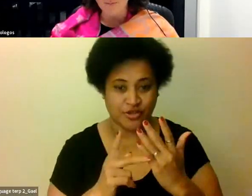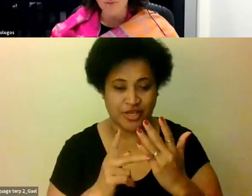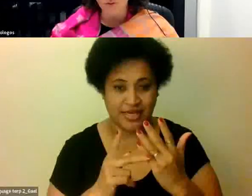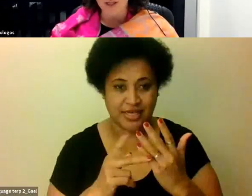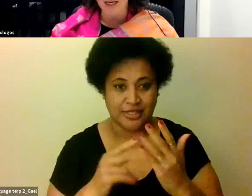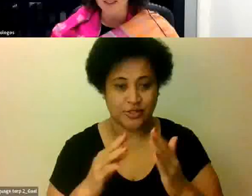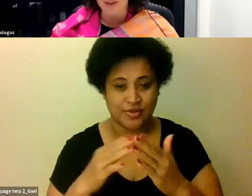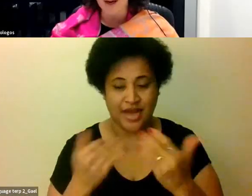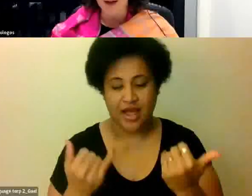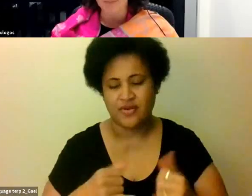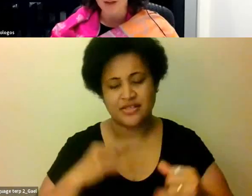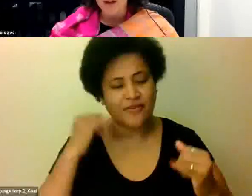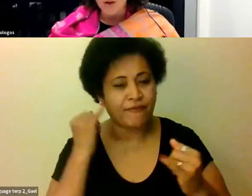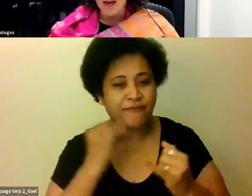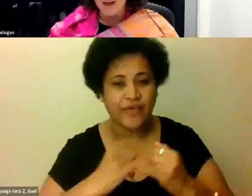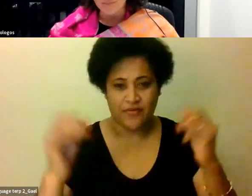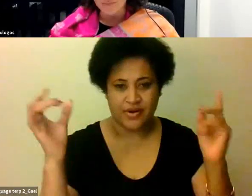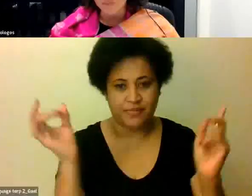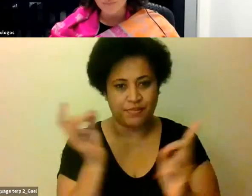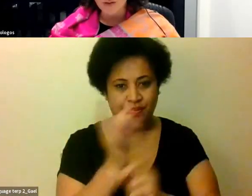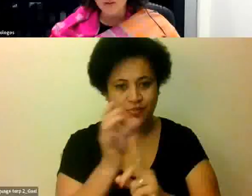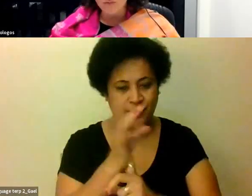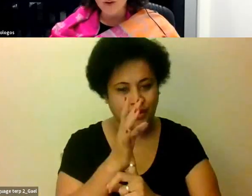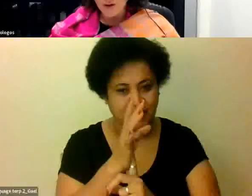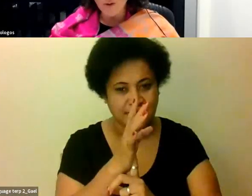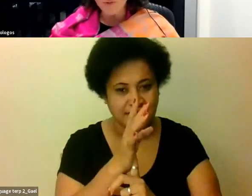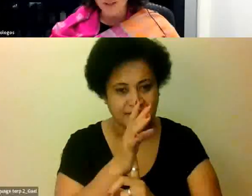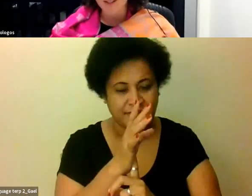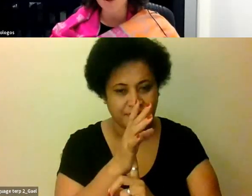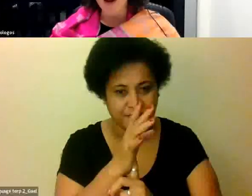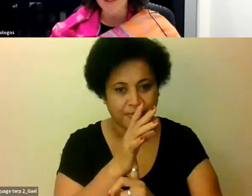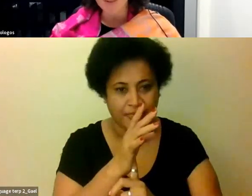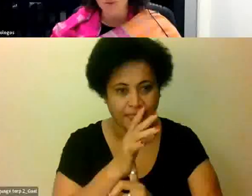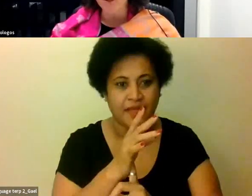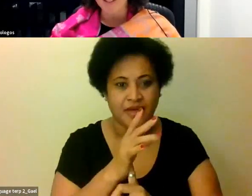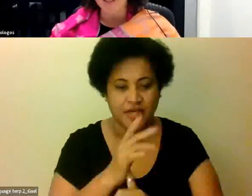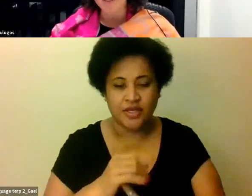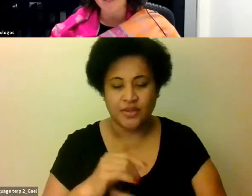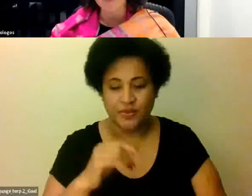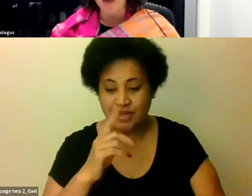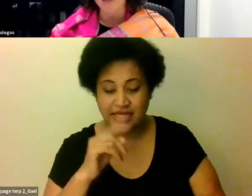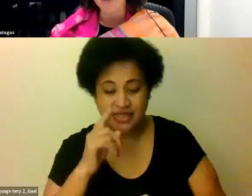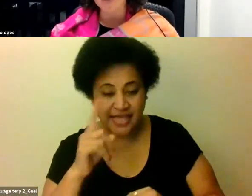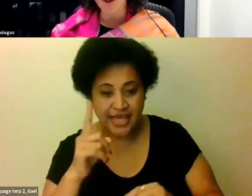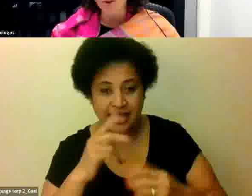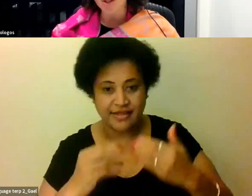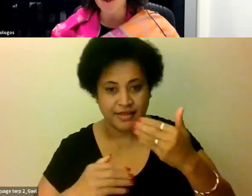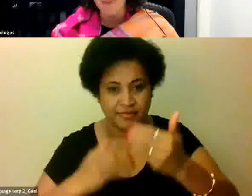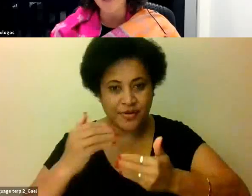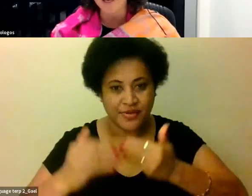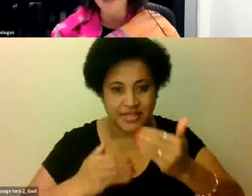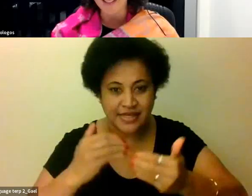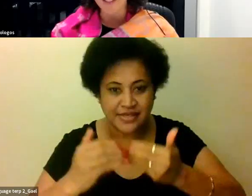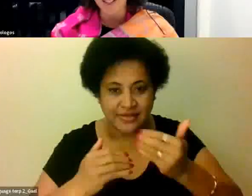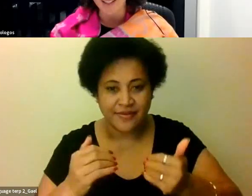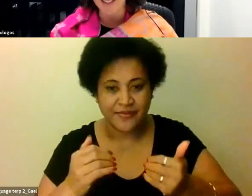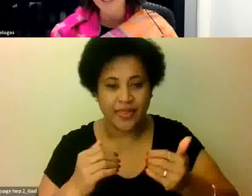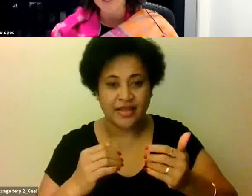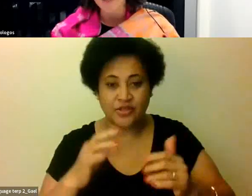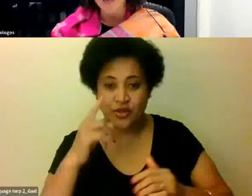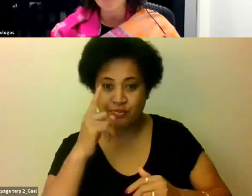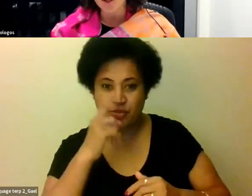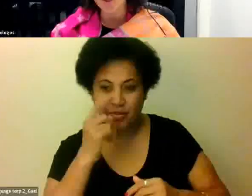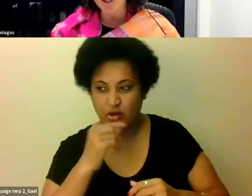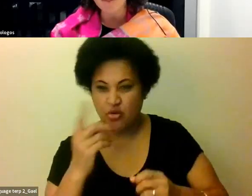very important and it's become very obvious throughout this process that those who are making the